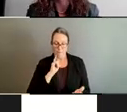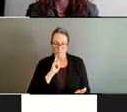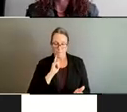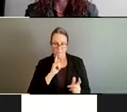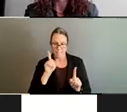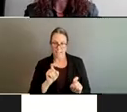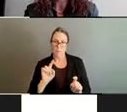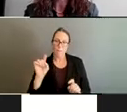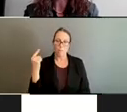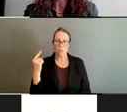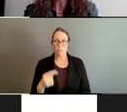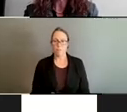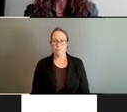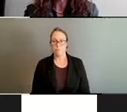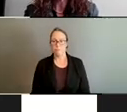it.